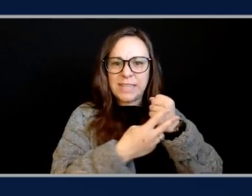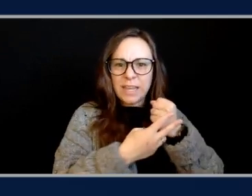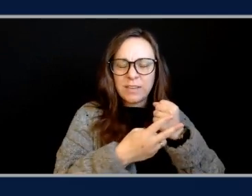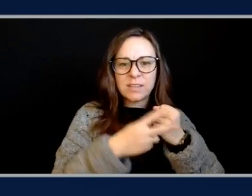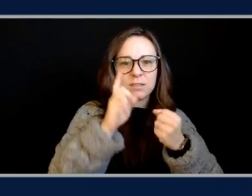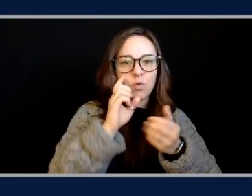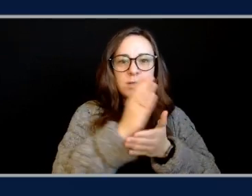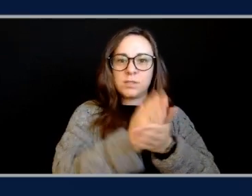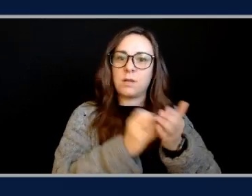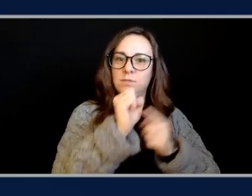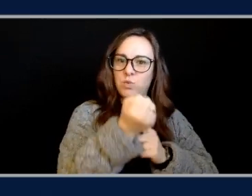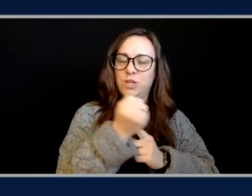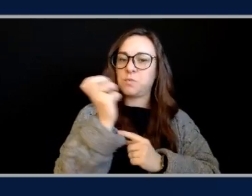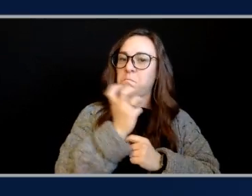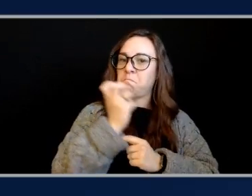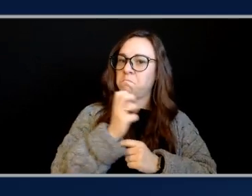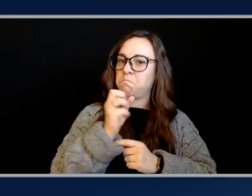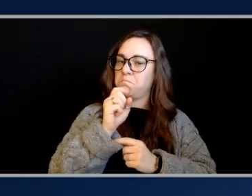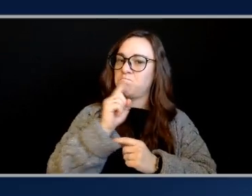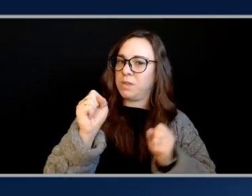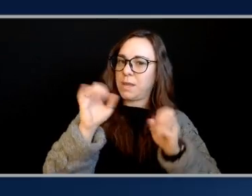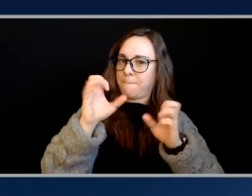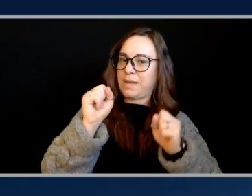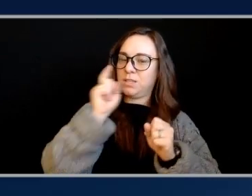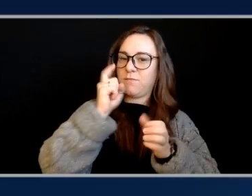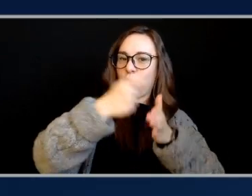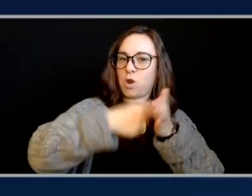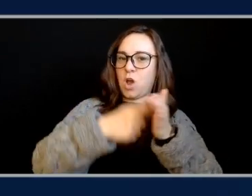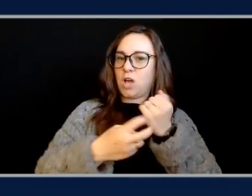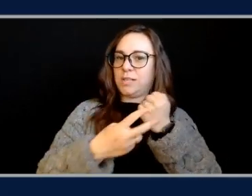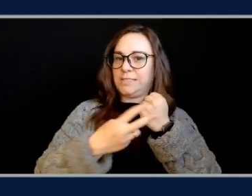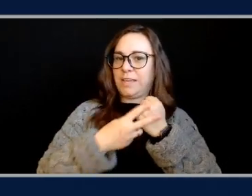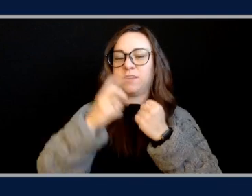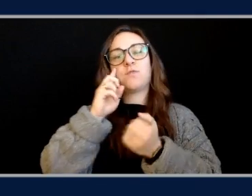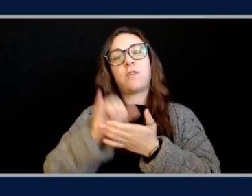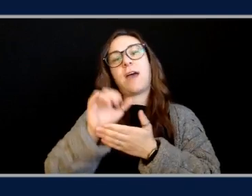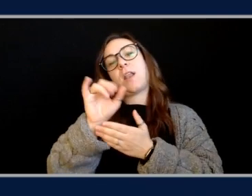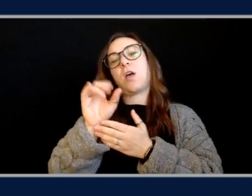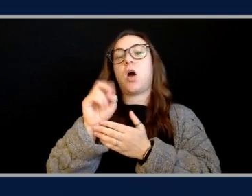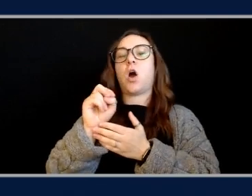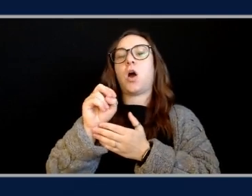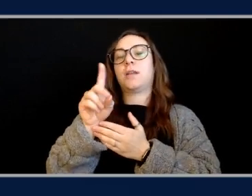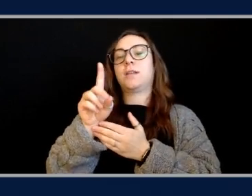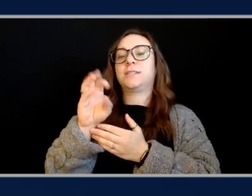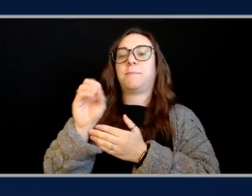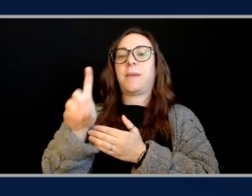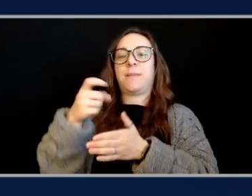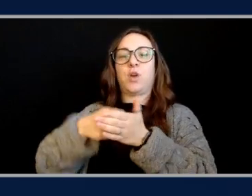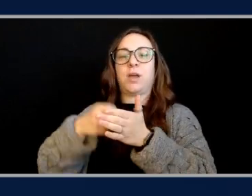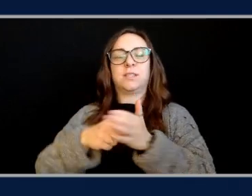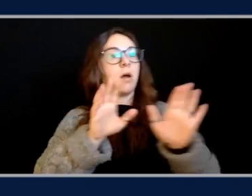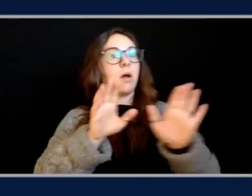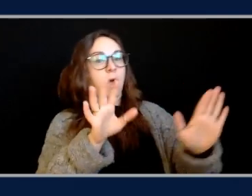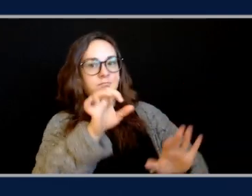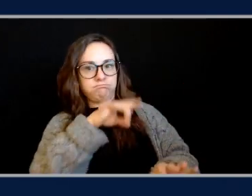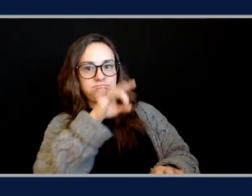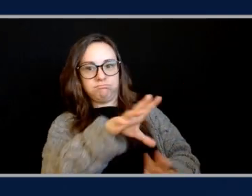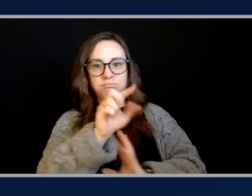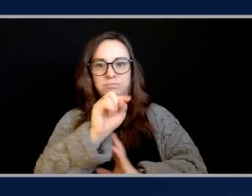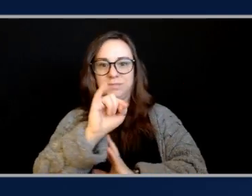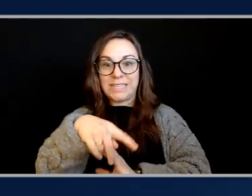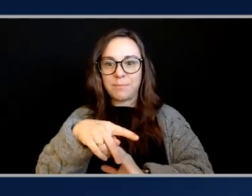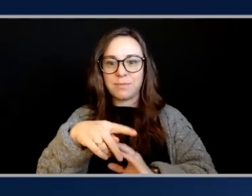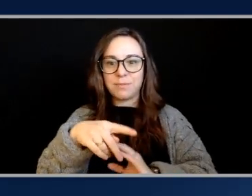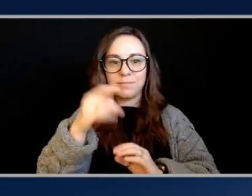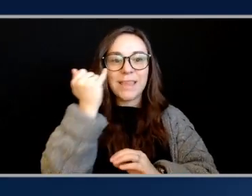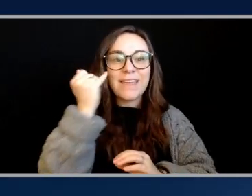pretty incredible cost savings versus that on-demand pricing. Can I give a quick tip? For everyone watching, you can